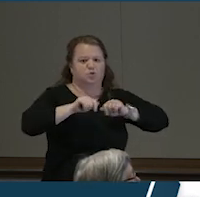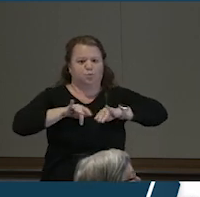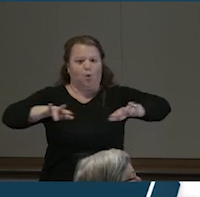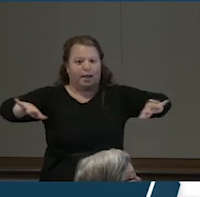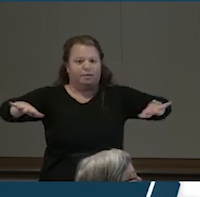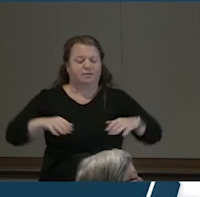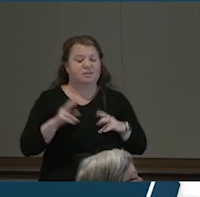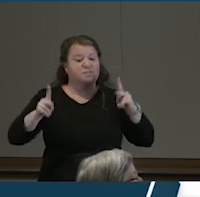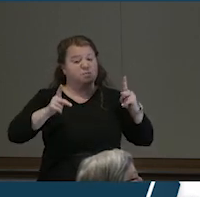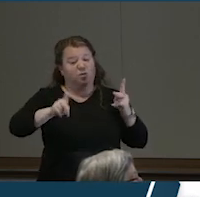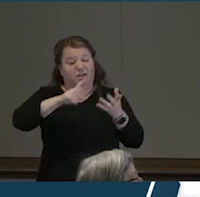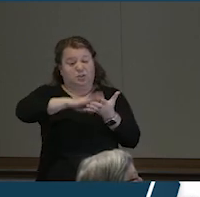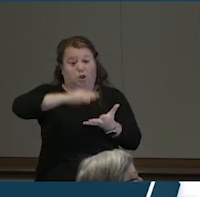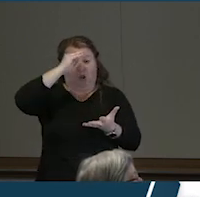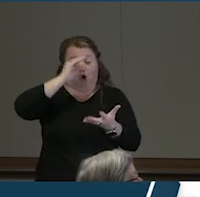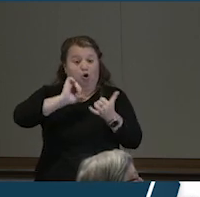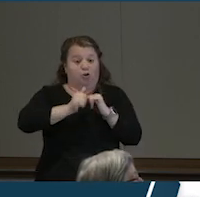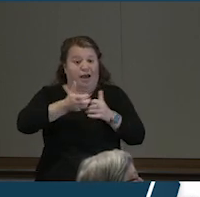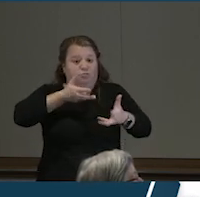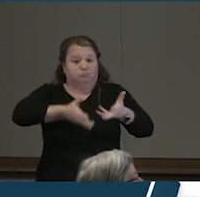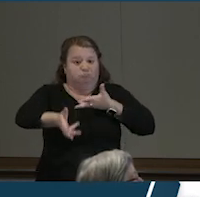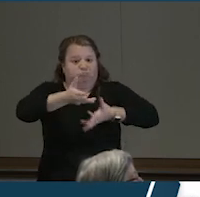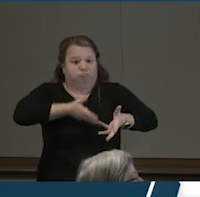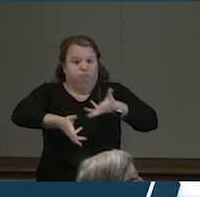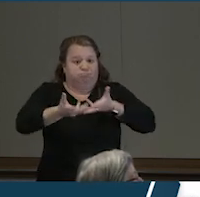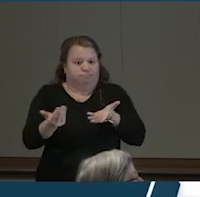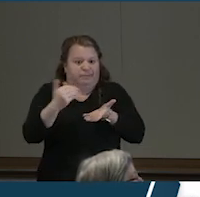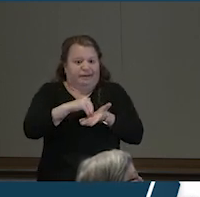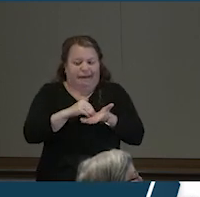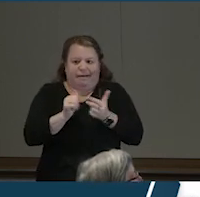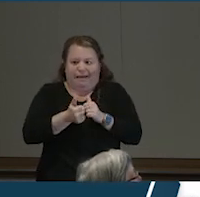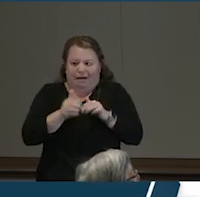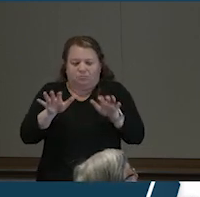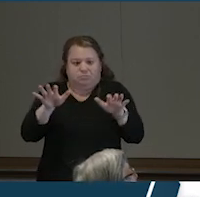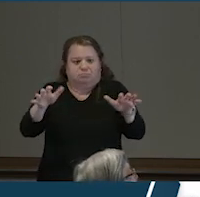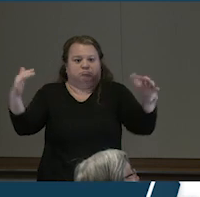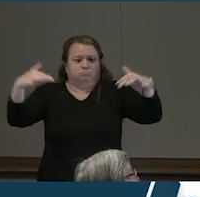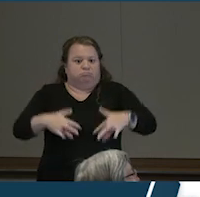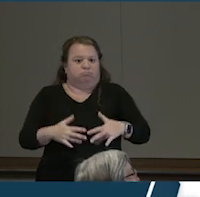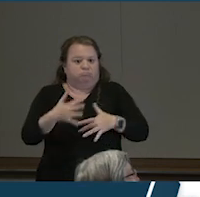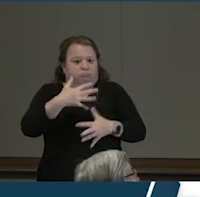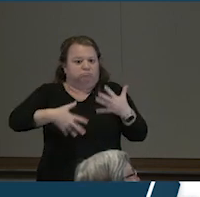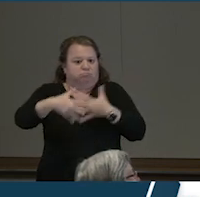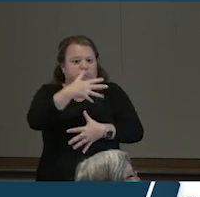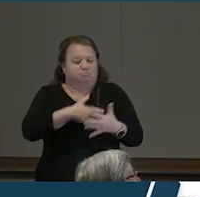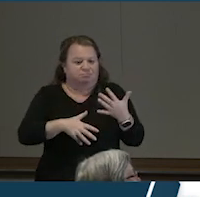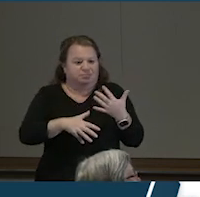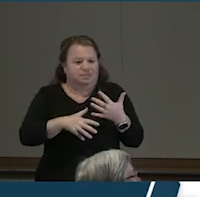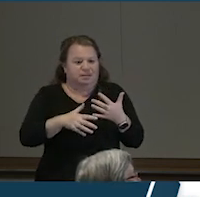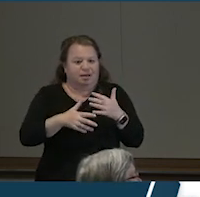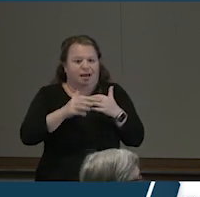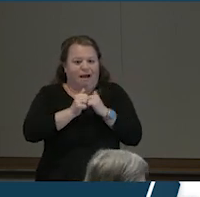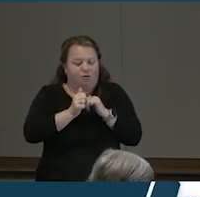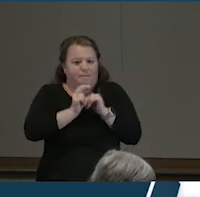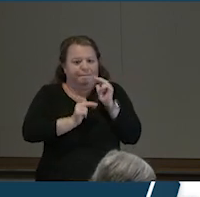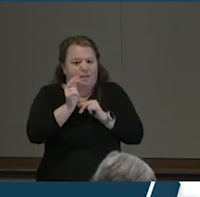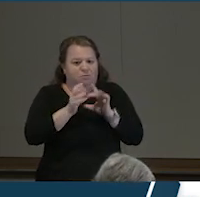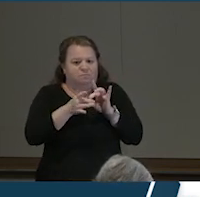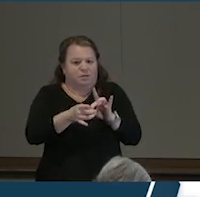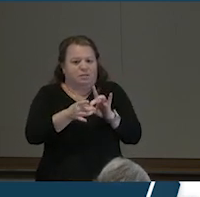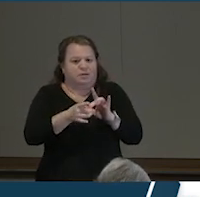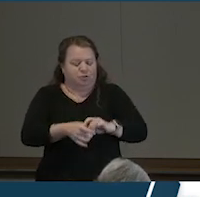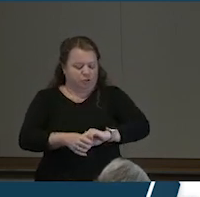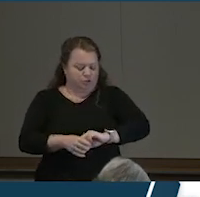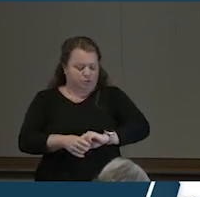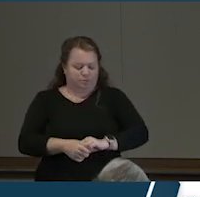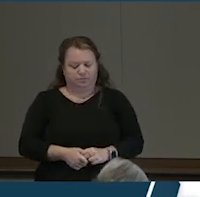learn how to do that again, how to do this, how to come back to building relationships. And I can